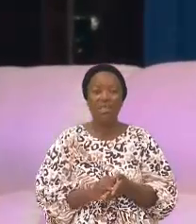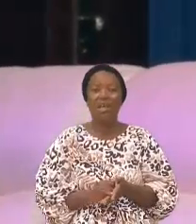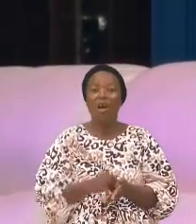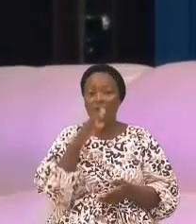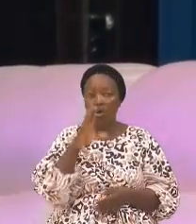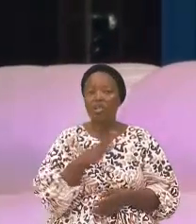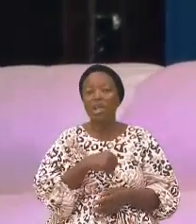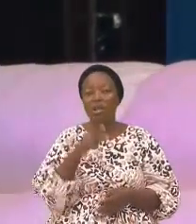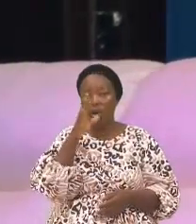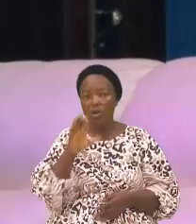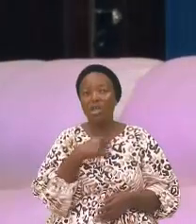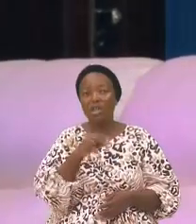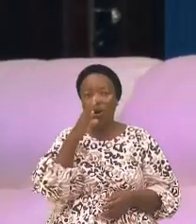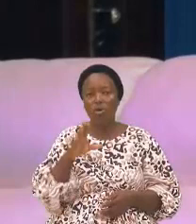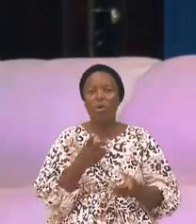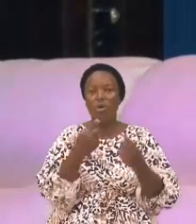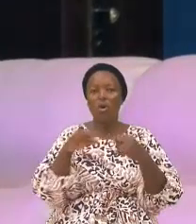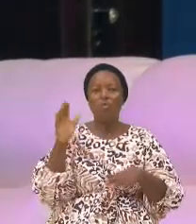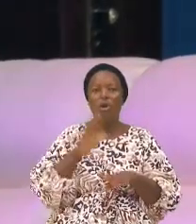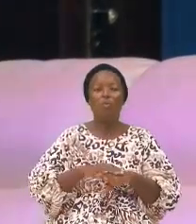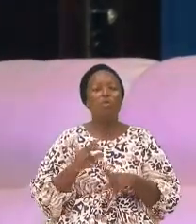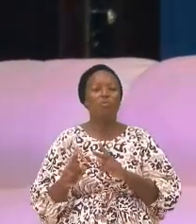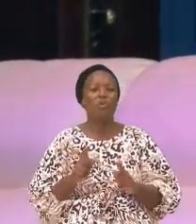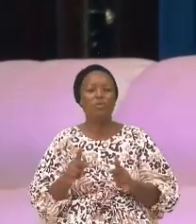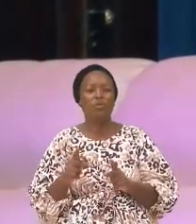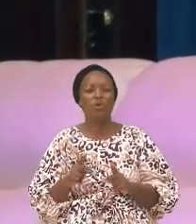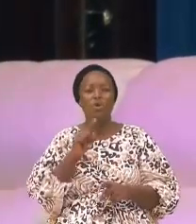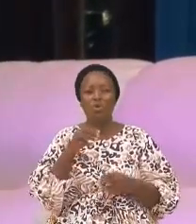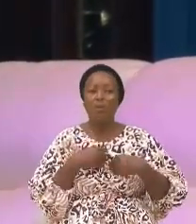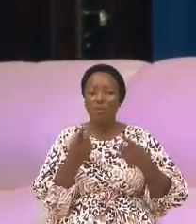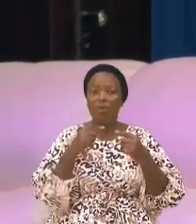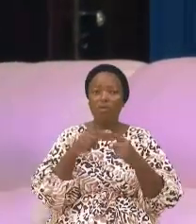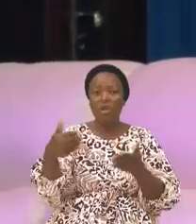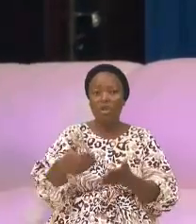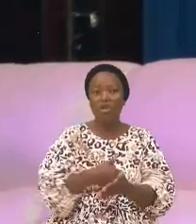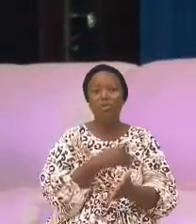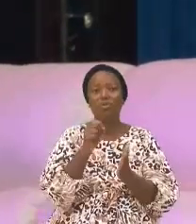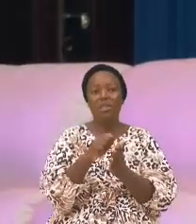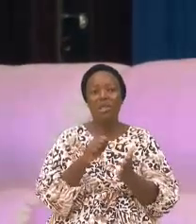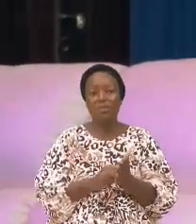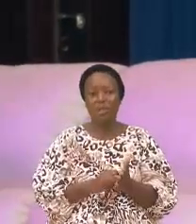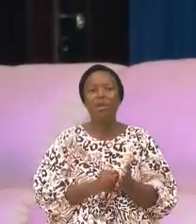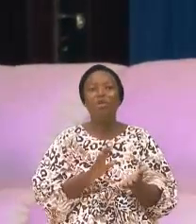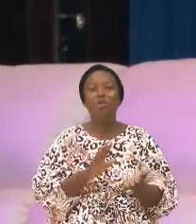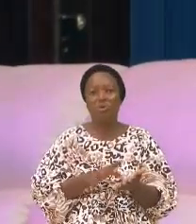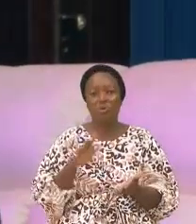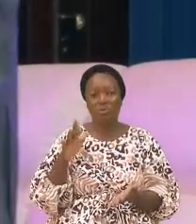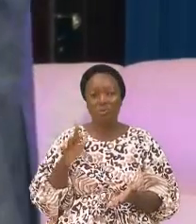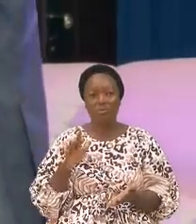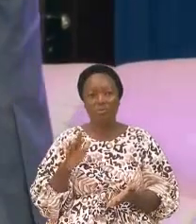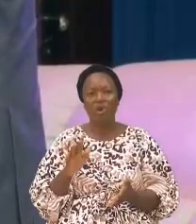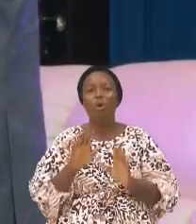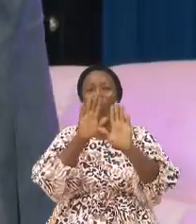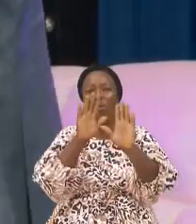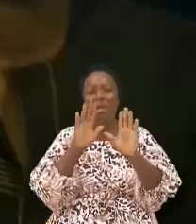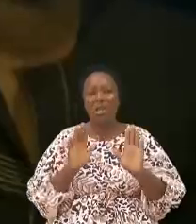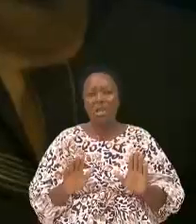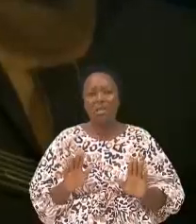the repetition of the curse and the curse and the curse coming upon people. You come to the